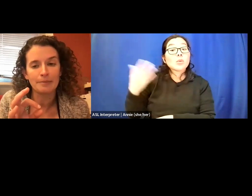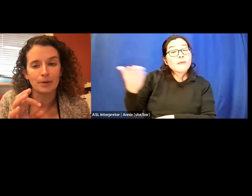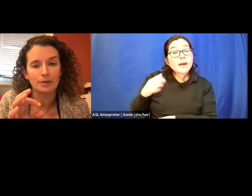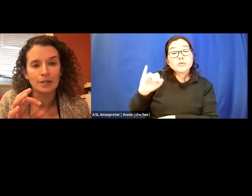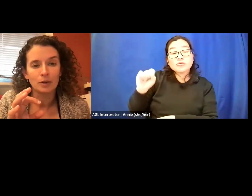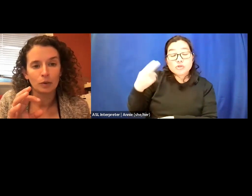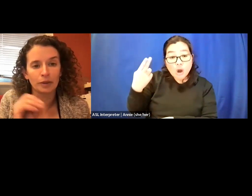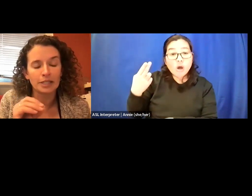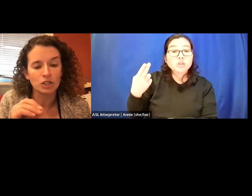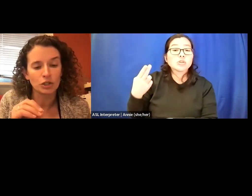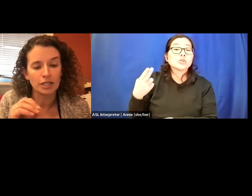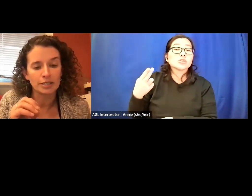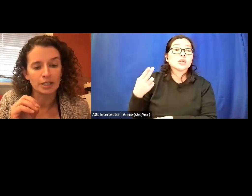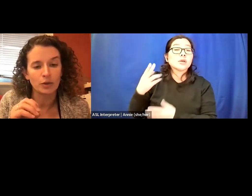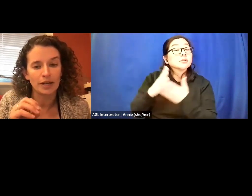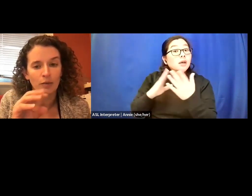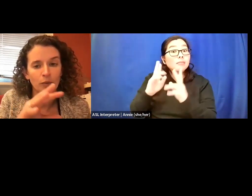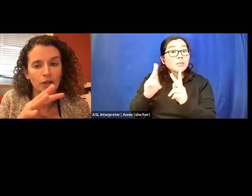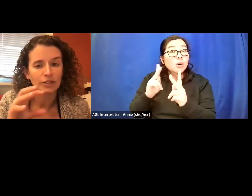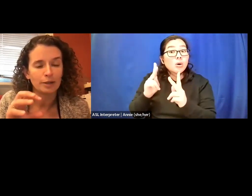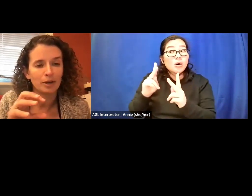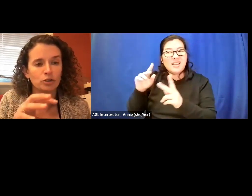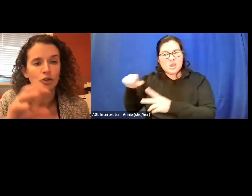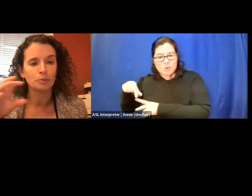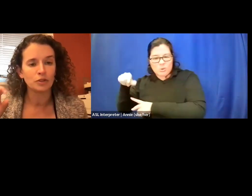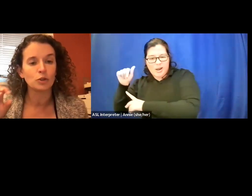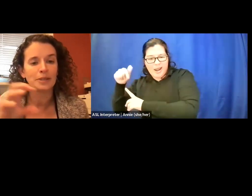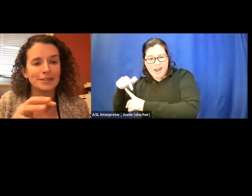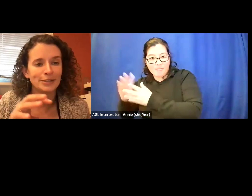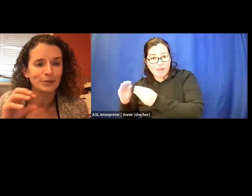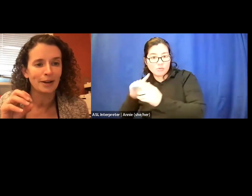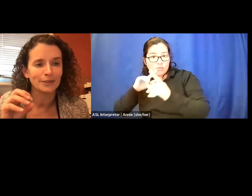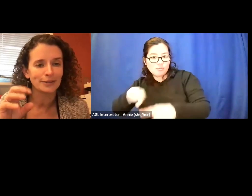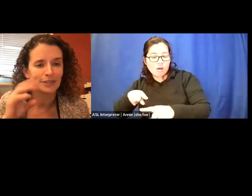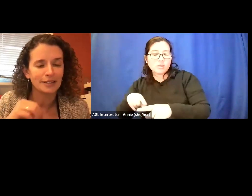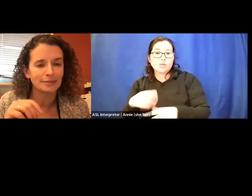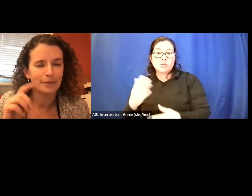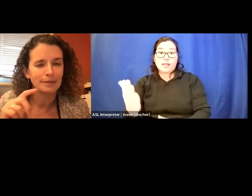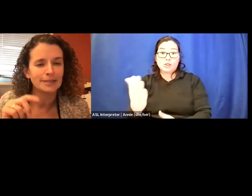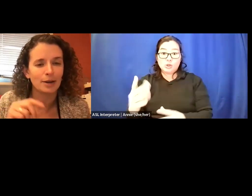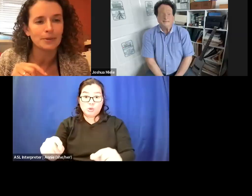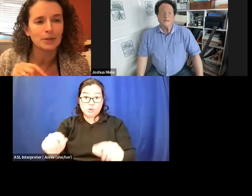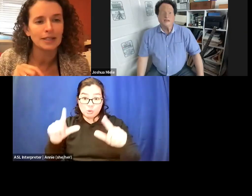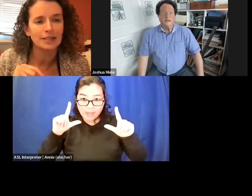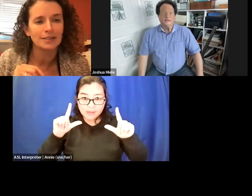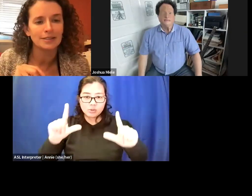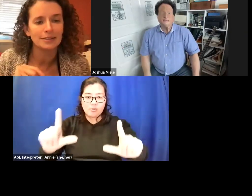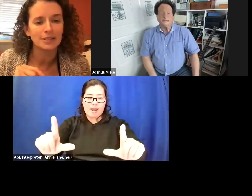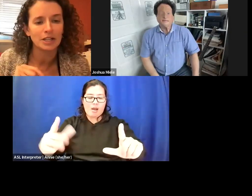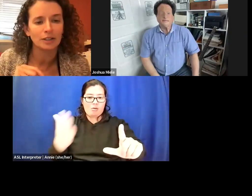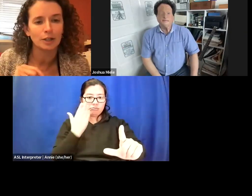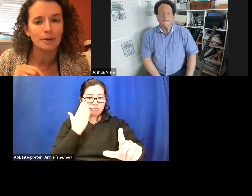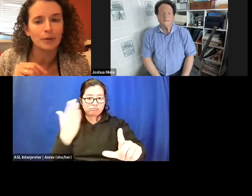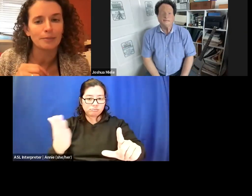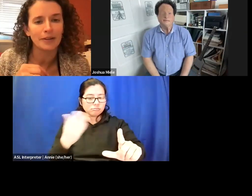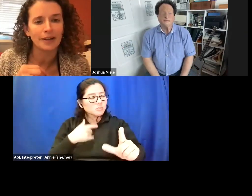couple of people were really intrigued in the Q&A with what you said about zoom in, zoom out. So if that maybe is an opportunity to